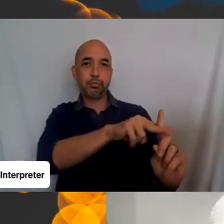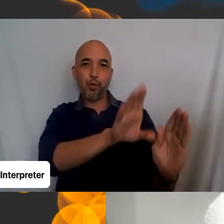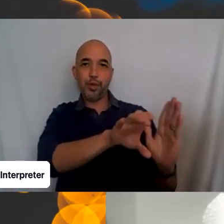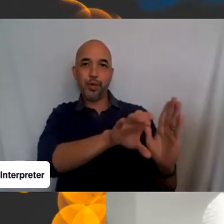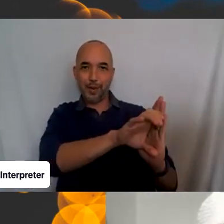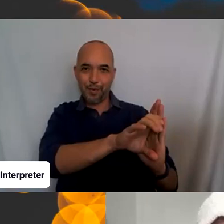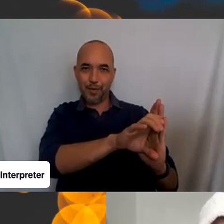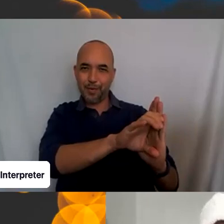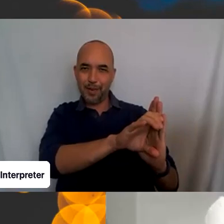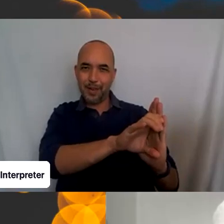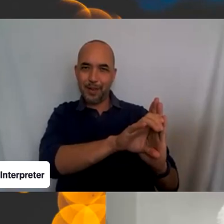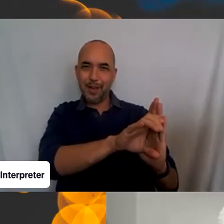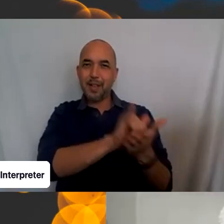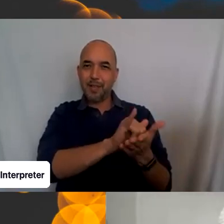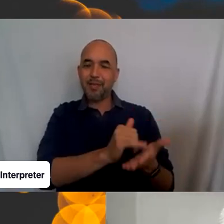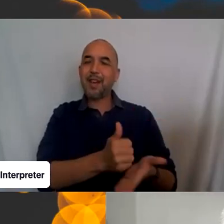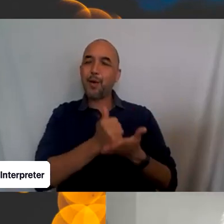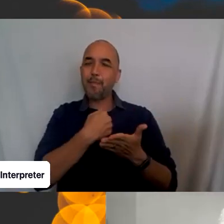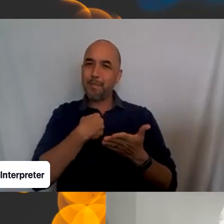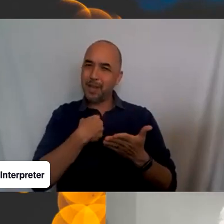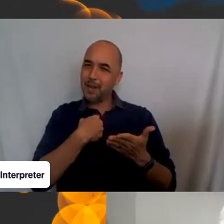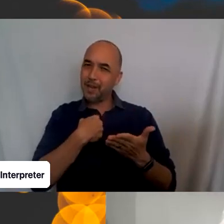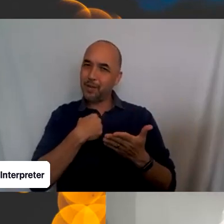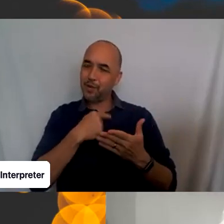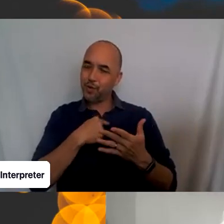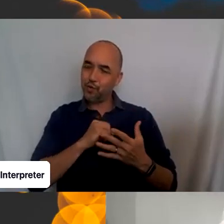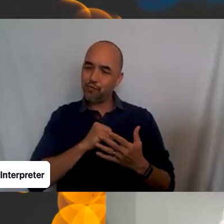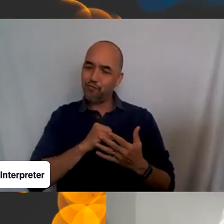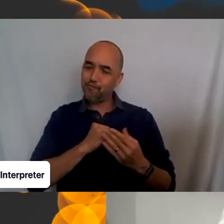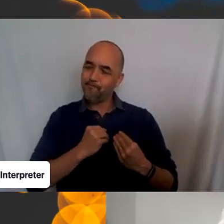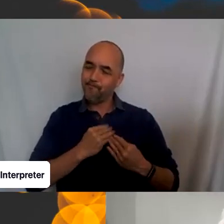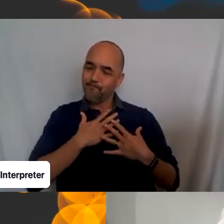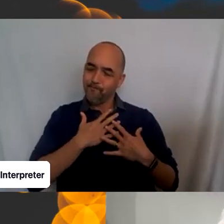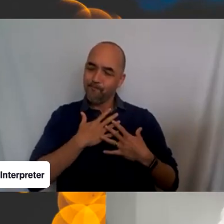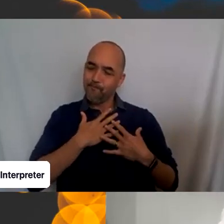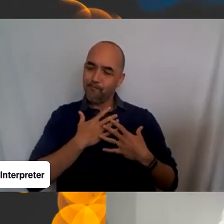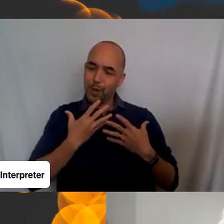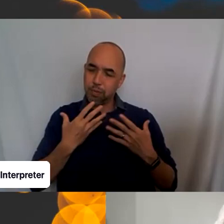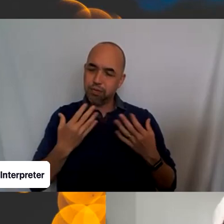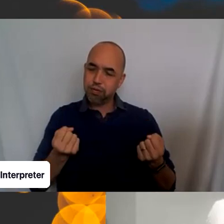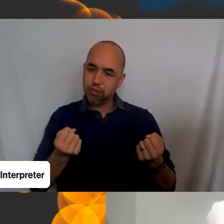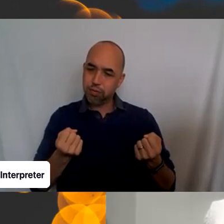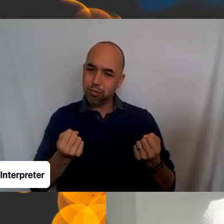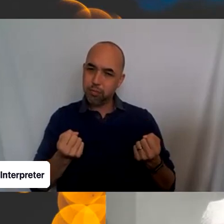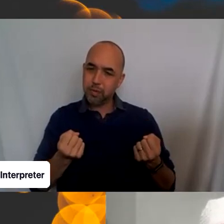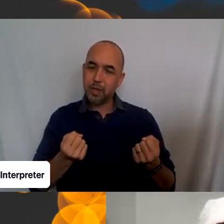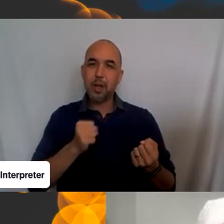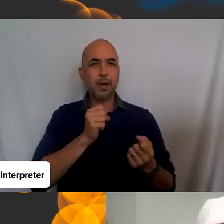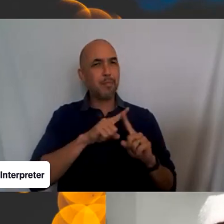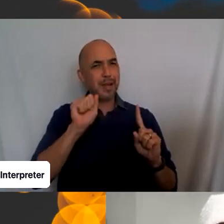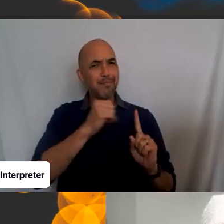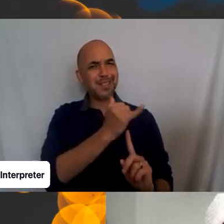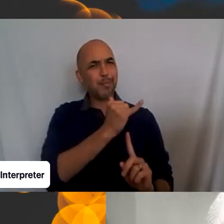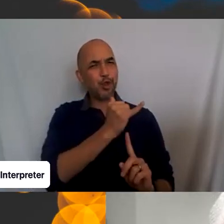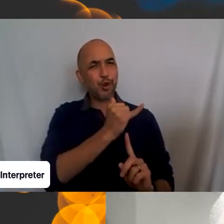it myself through her character. But yeah, definitely I think there's some similarities there for